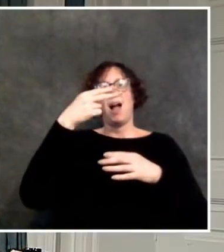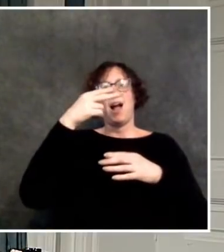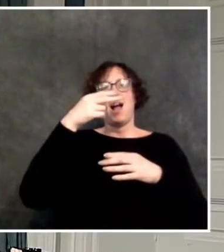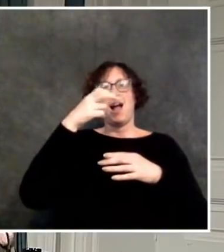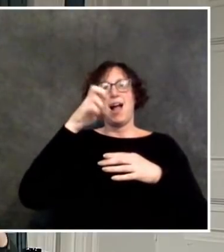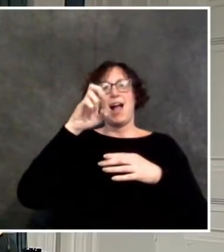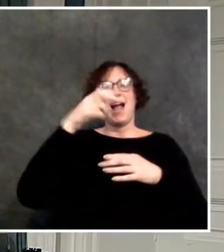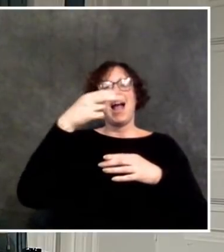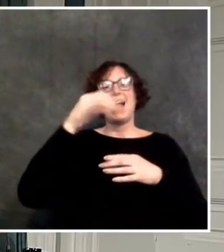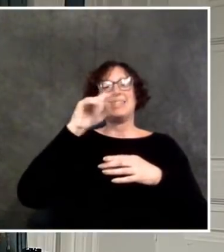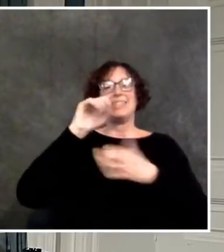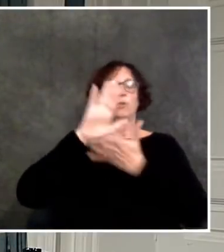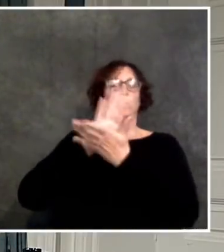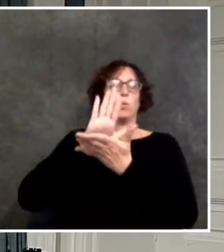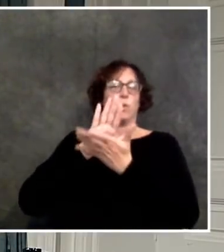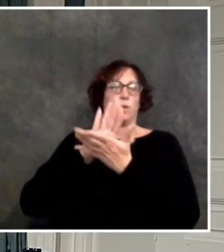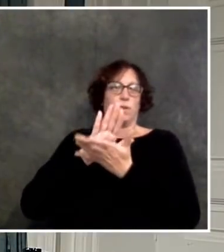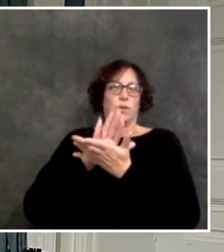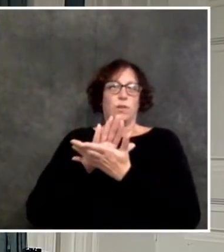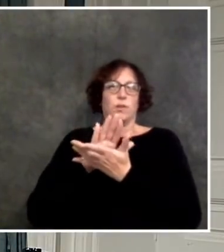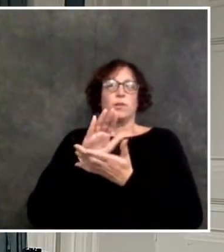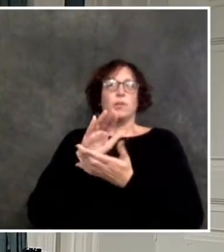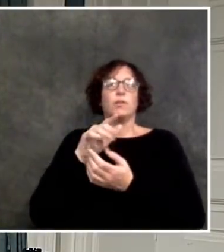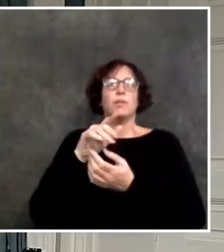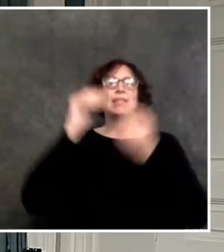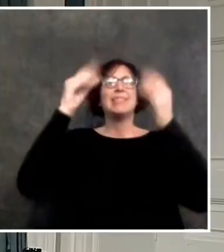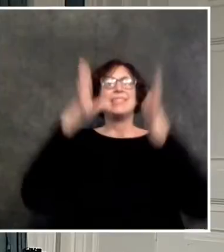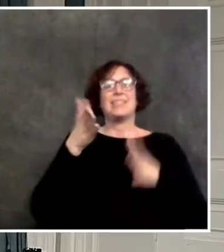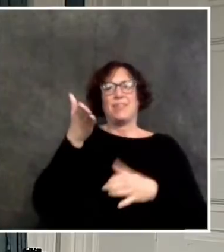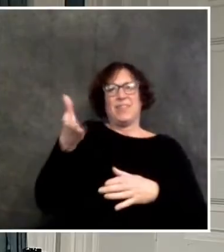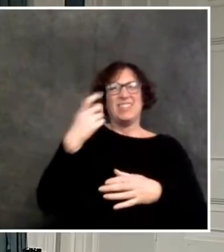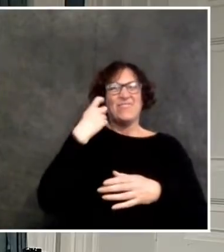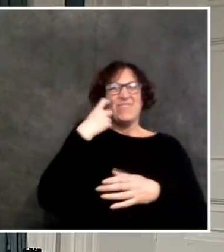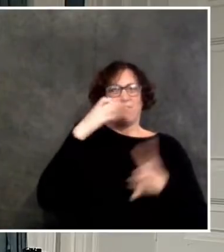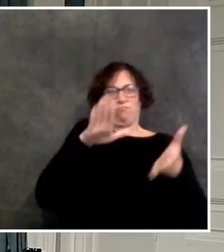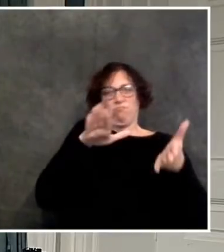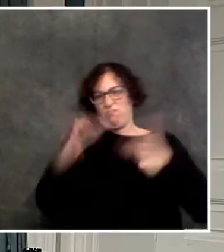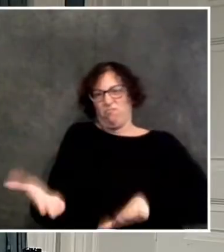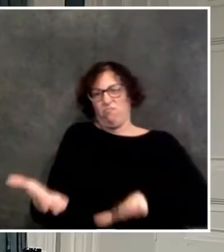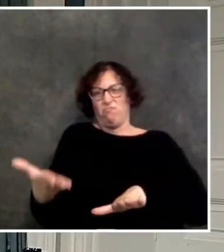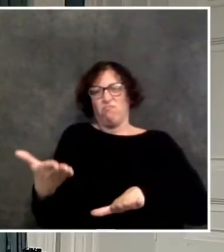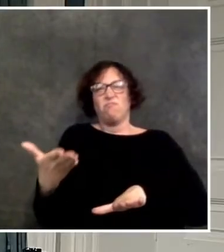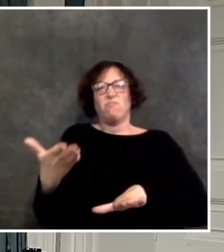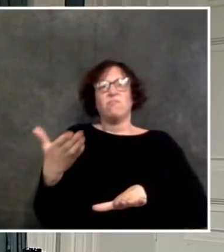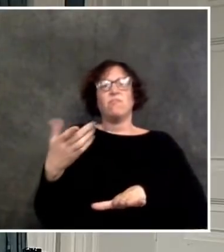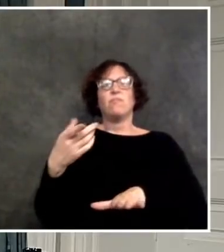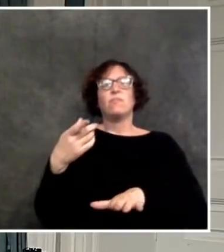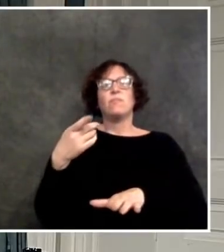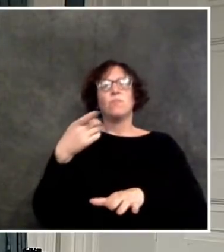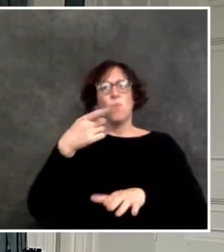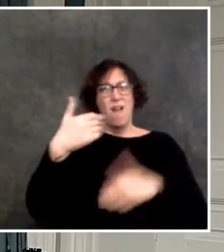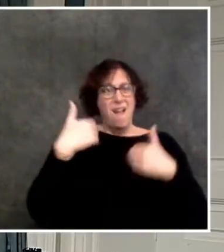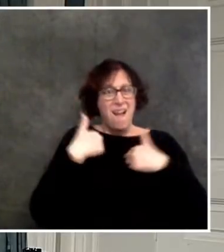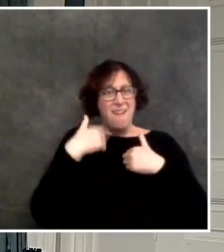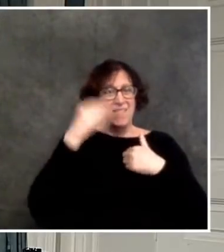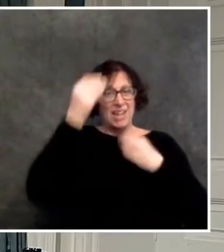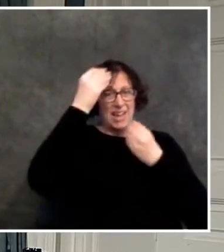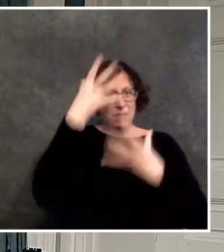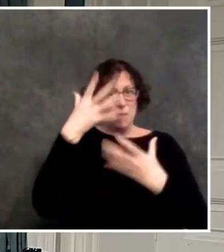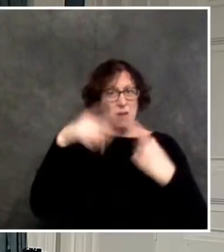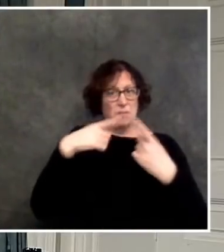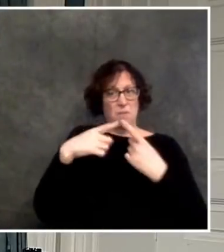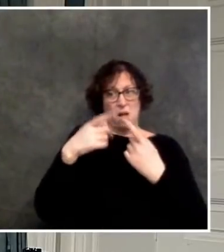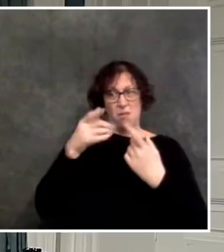any information about how many teachers have become ill. I understand teachers aren't reporting to work in a school right now, but